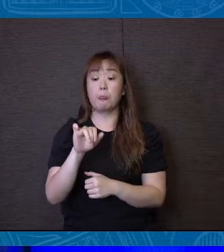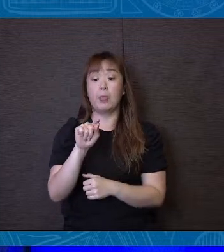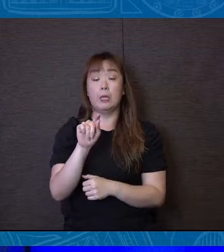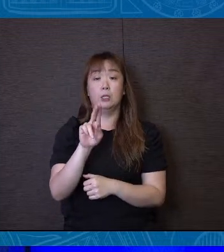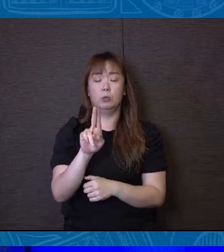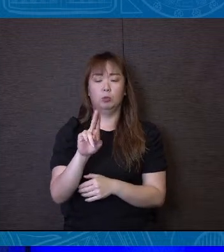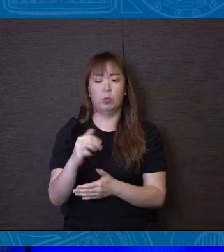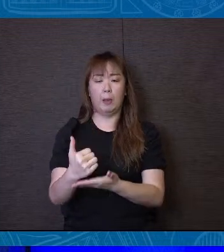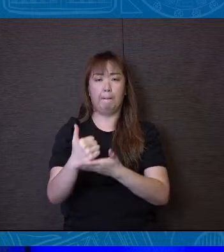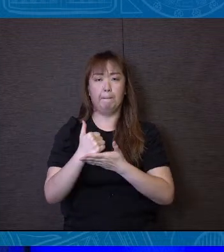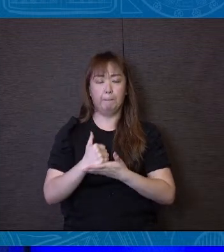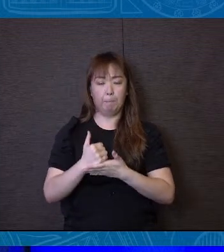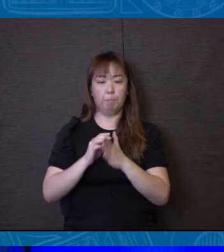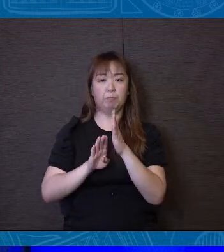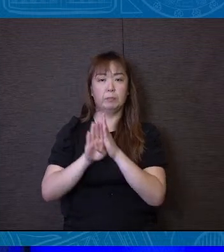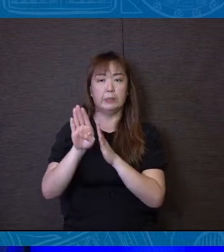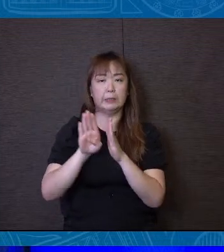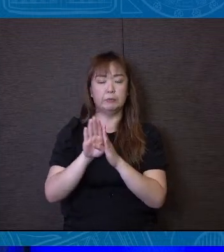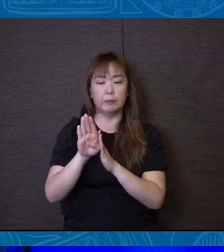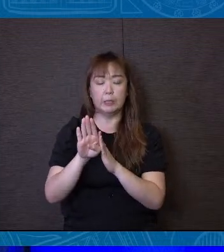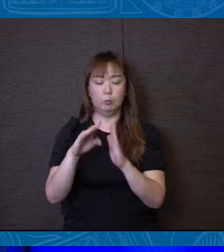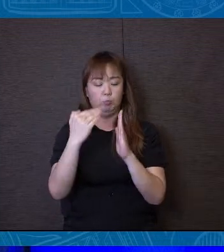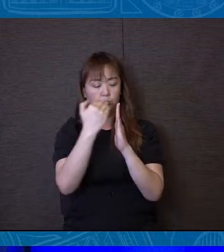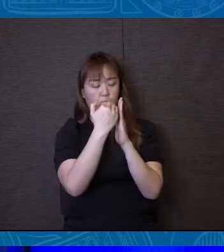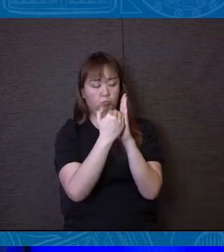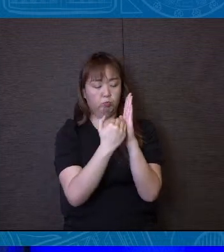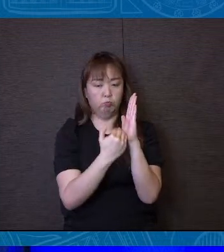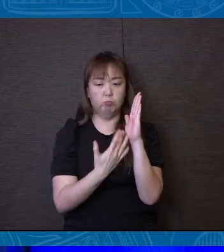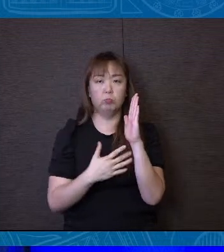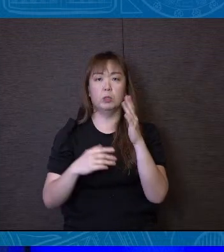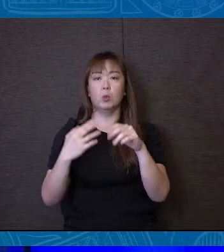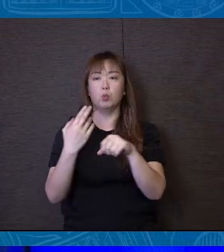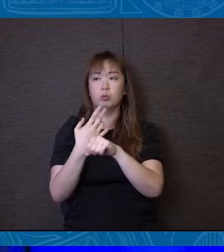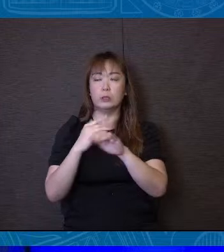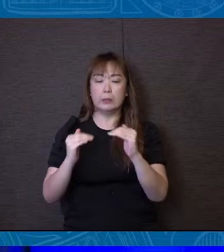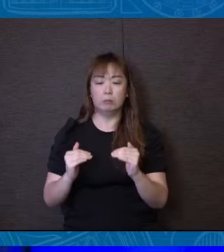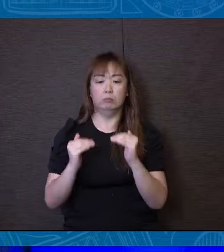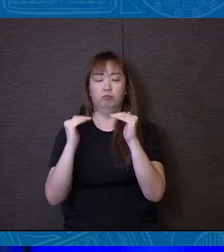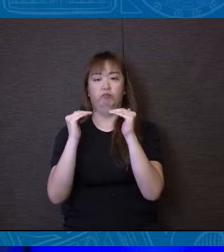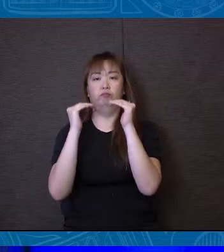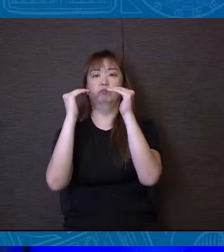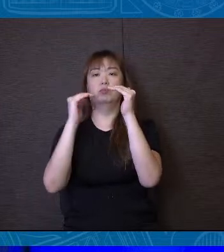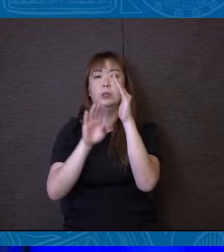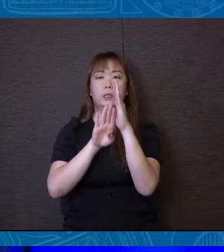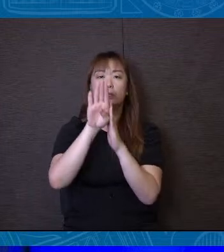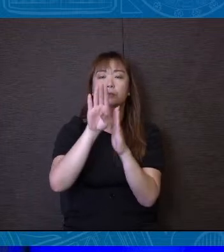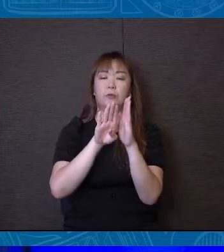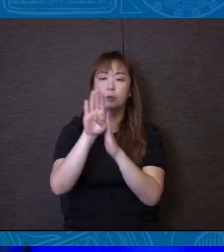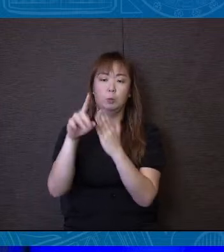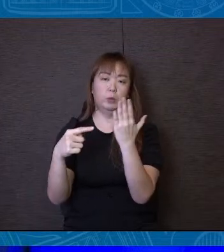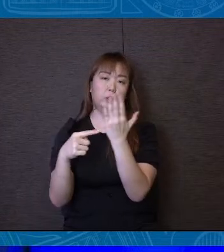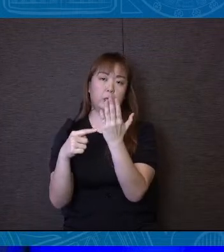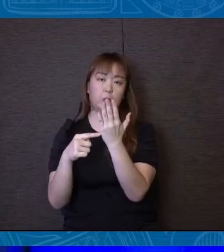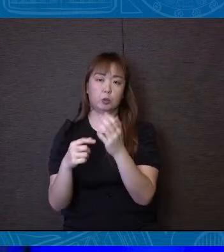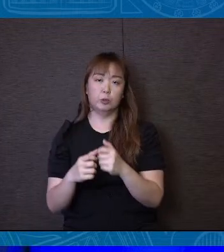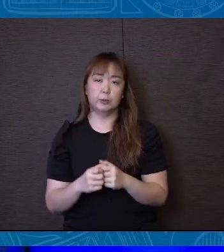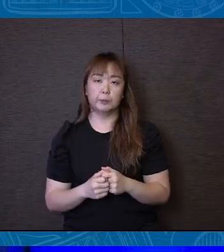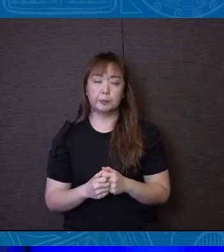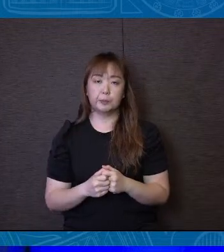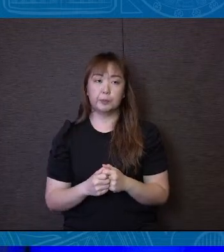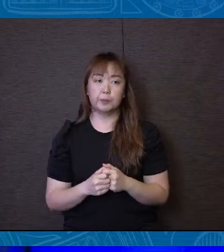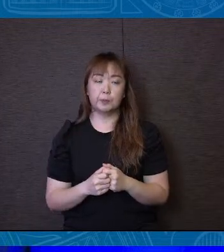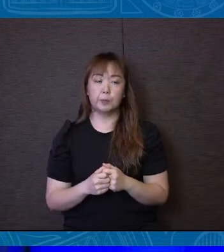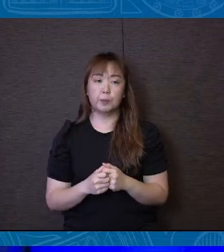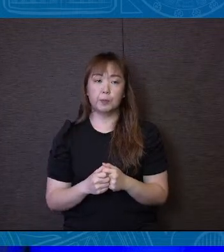us develop the standards, the radio communication frequencies usage, and the development of ICT technology to our different 3 sectors that we